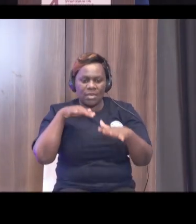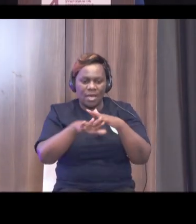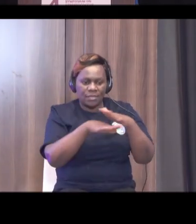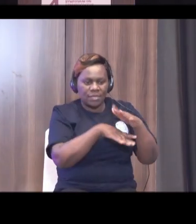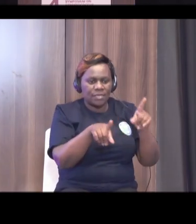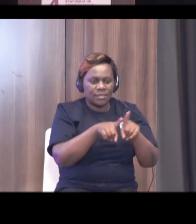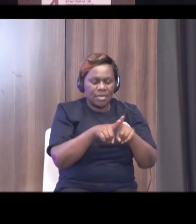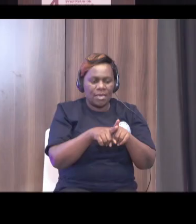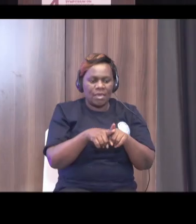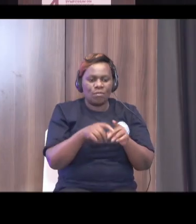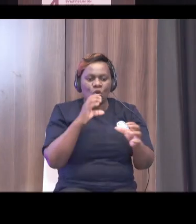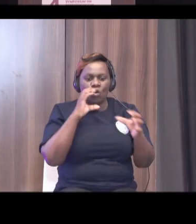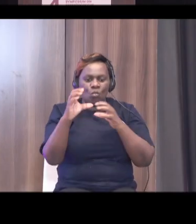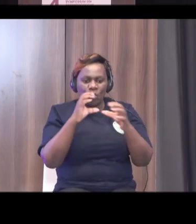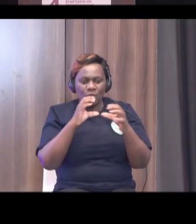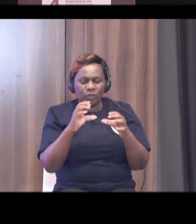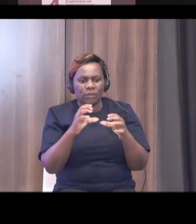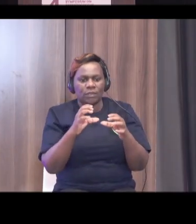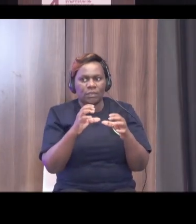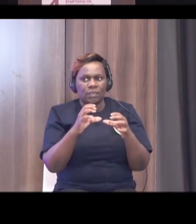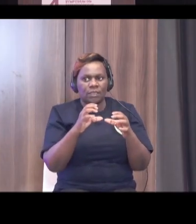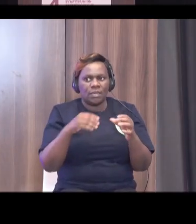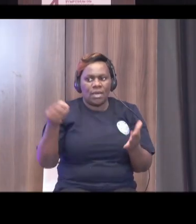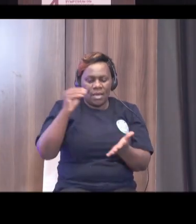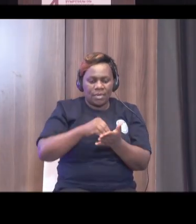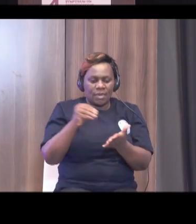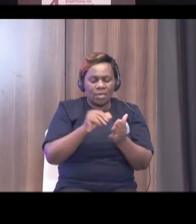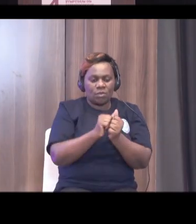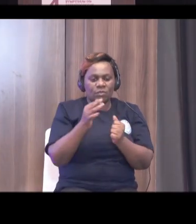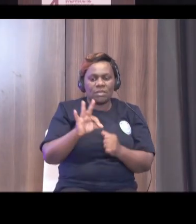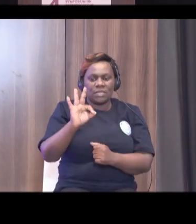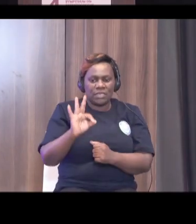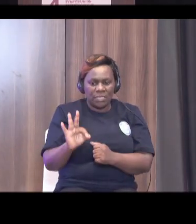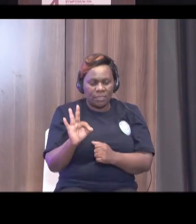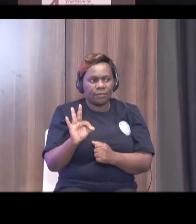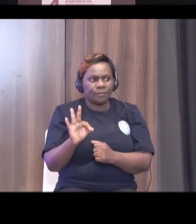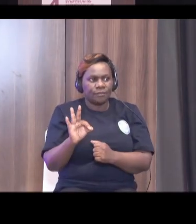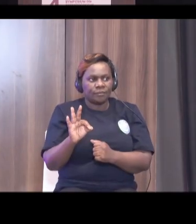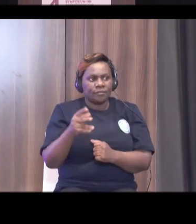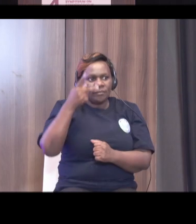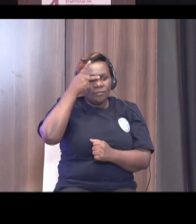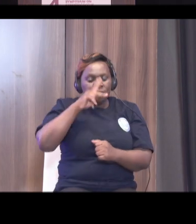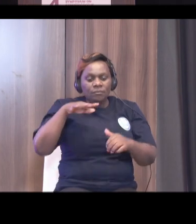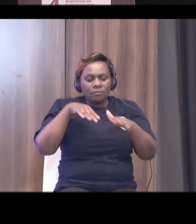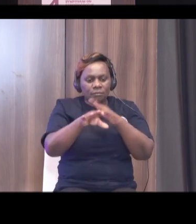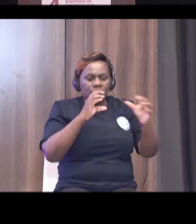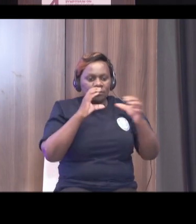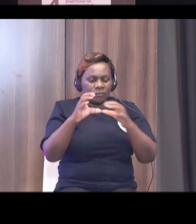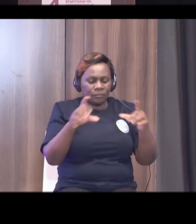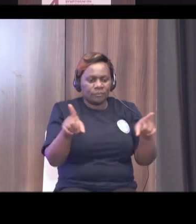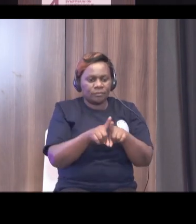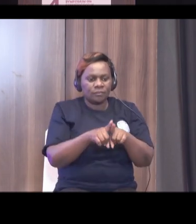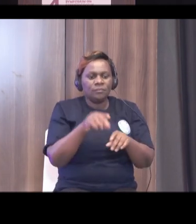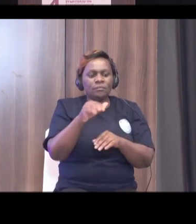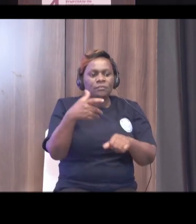the effectiveness of communication. I will come again and again with these three pillars, policy, access, and communication. Second, we will ask